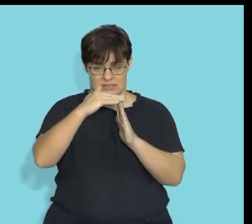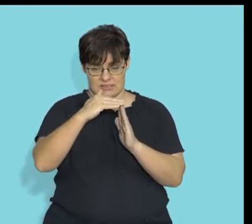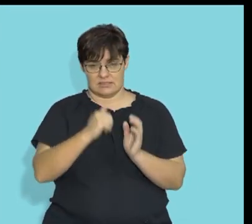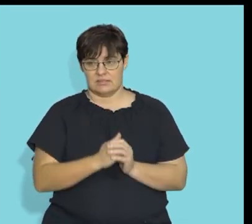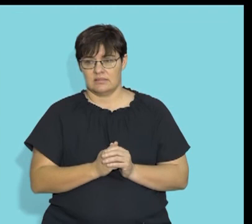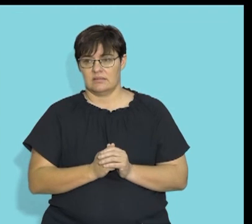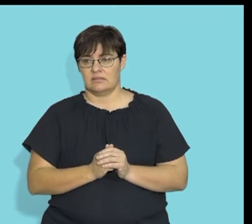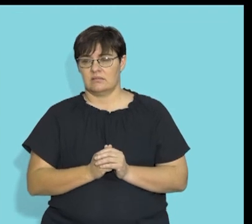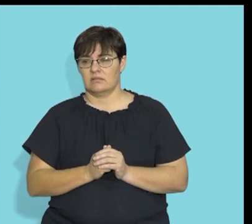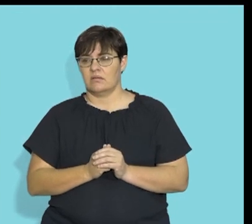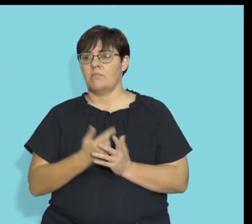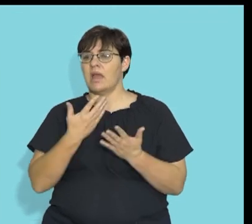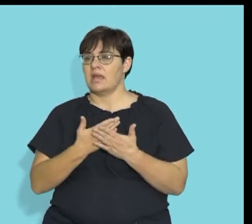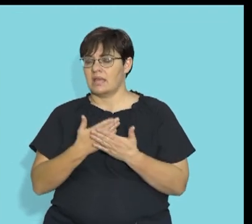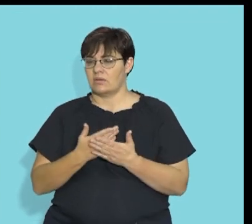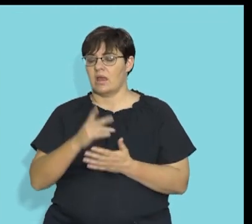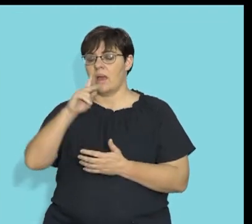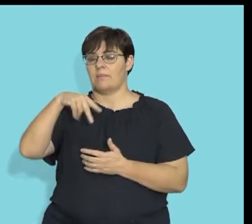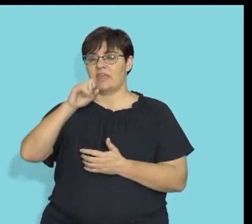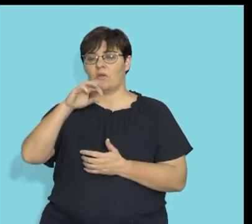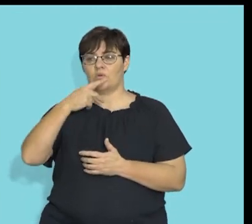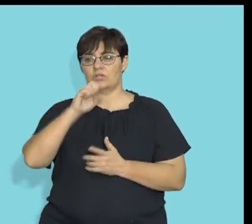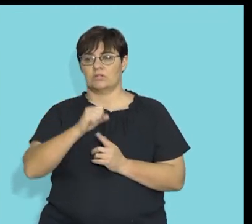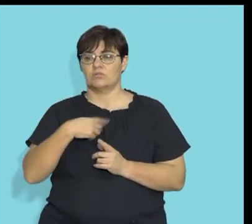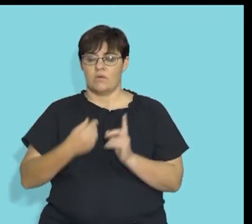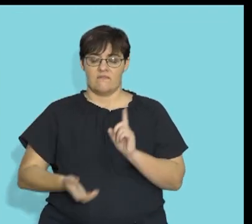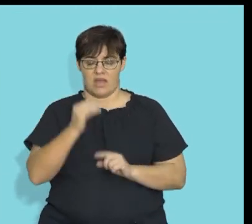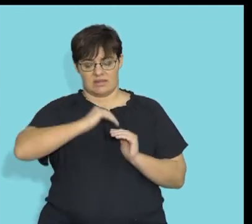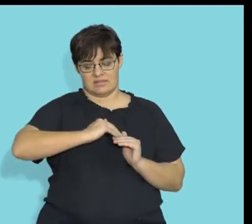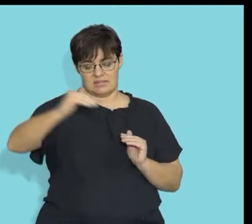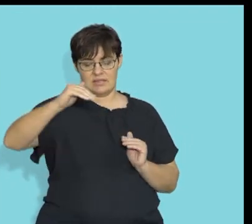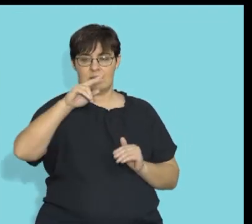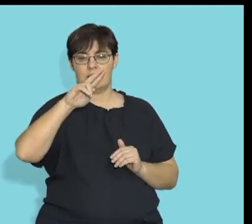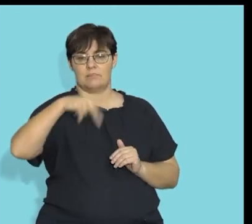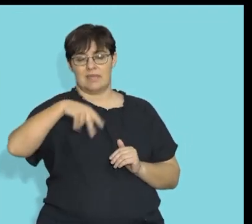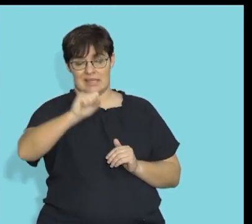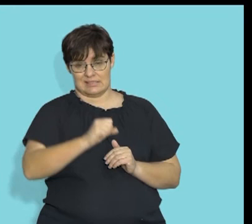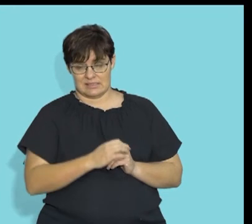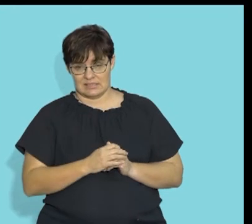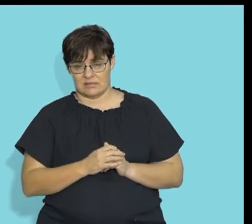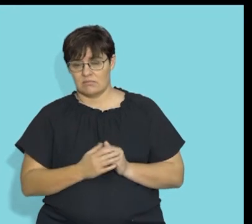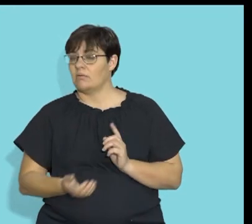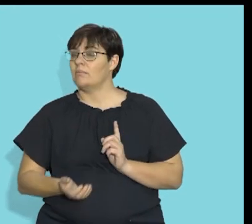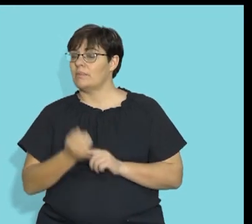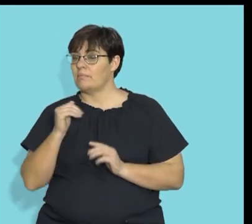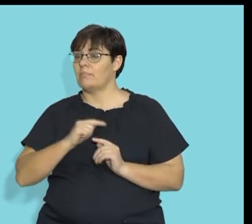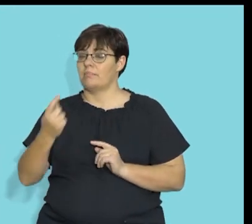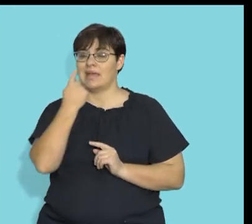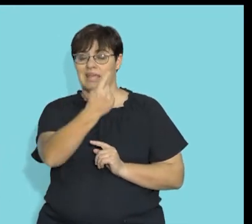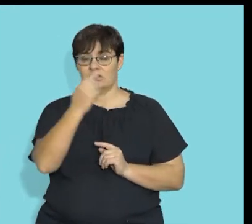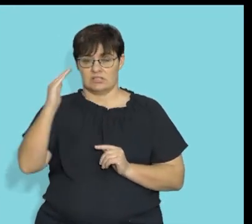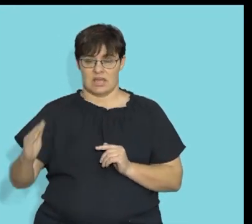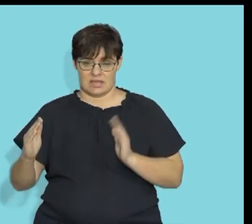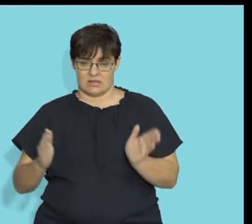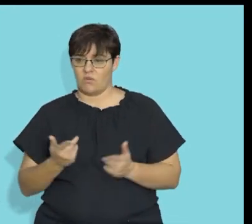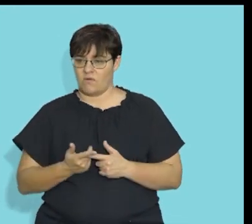at right angles to each other. So I can do Pythagoras to find the length of PS, and that will indicate the